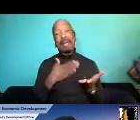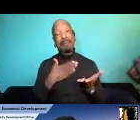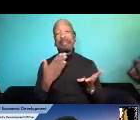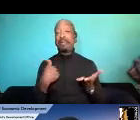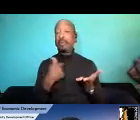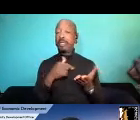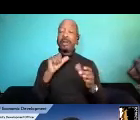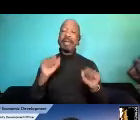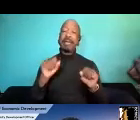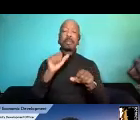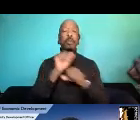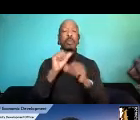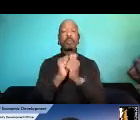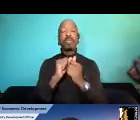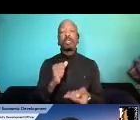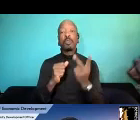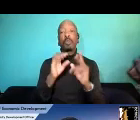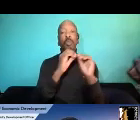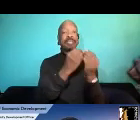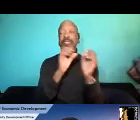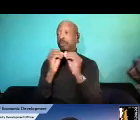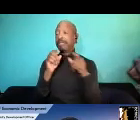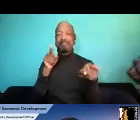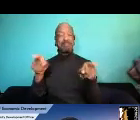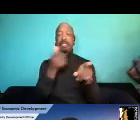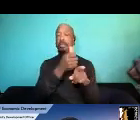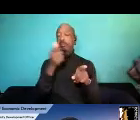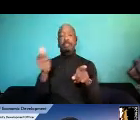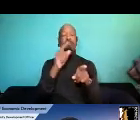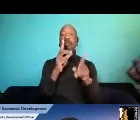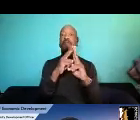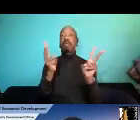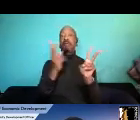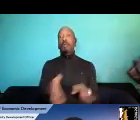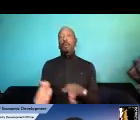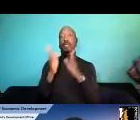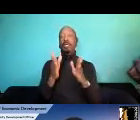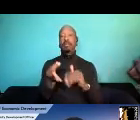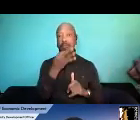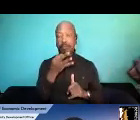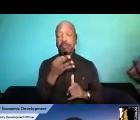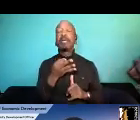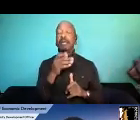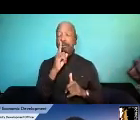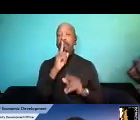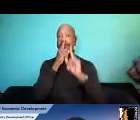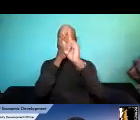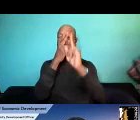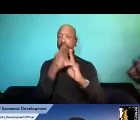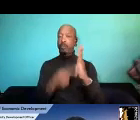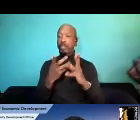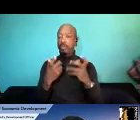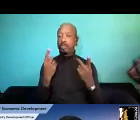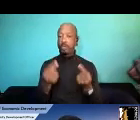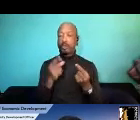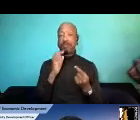with two organizations that are very organized and very intentional about what they want to do. And it has resulted in the changes